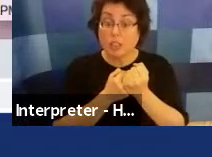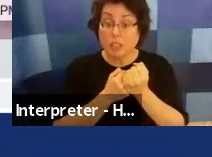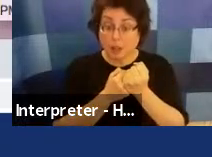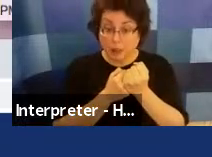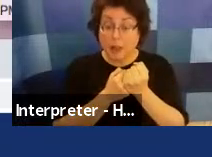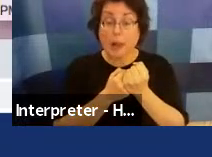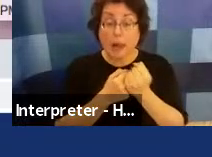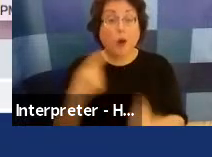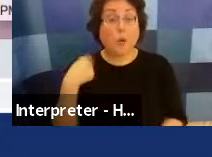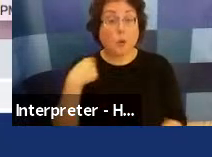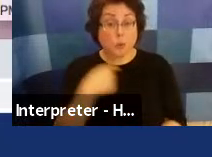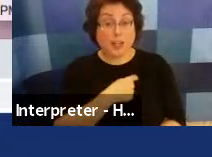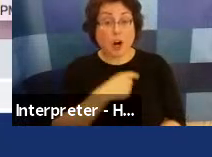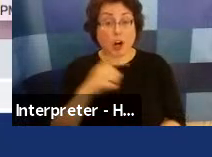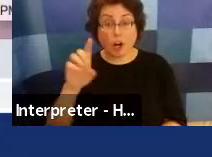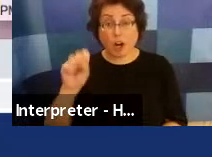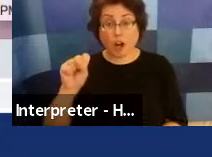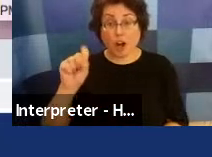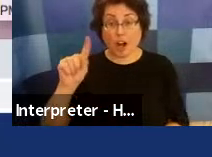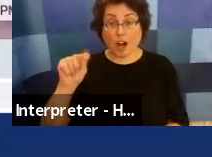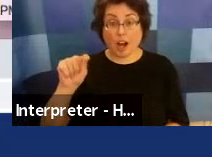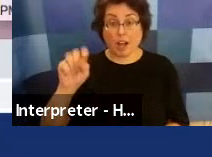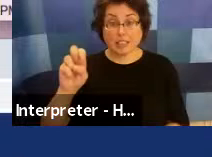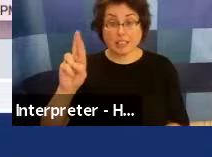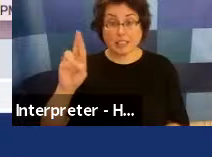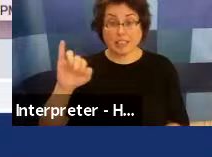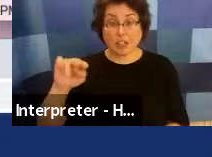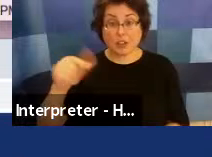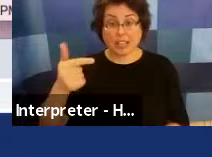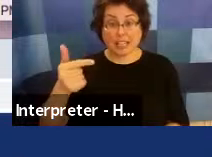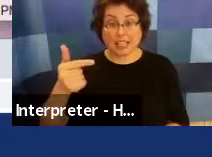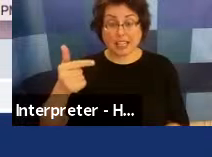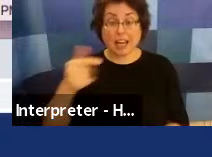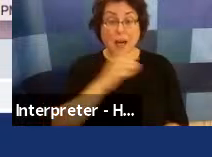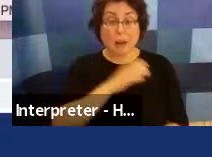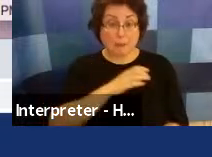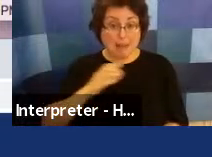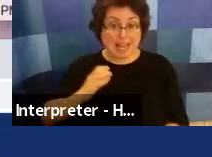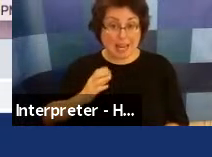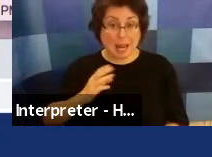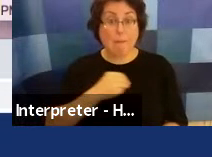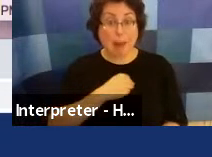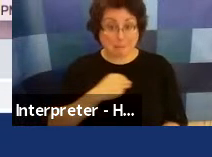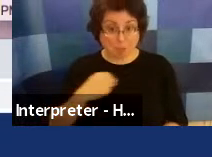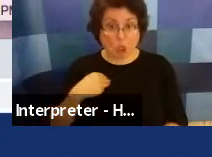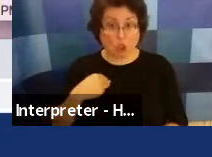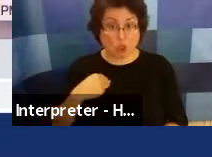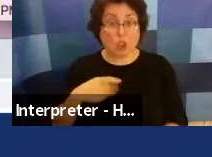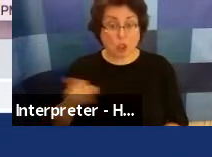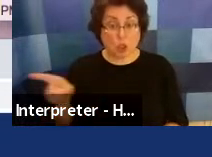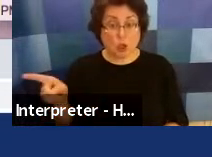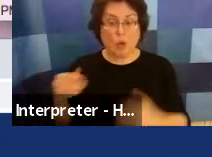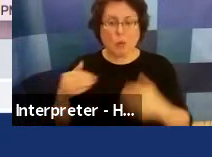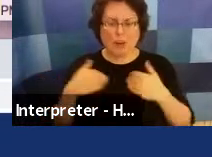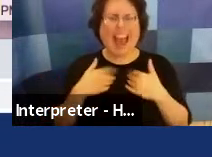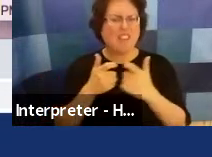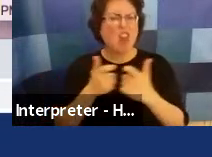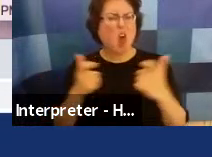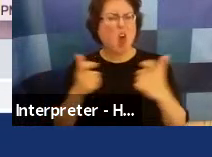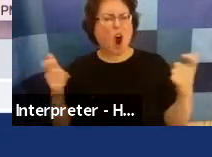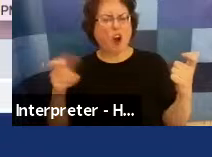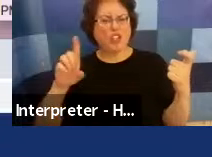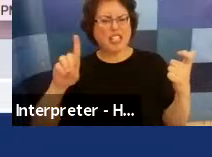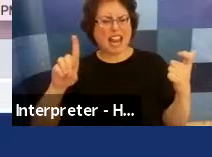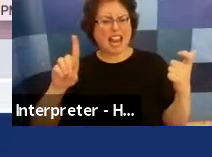our steering committee members are considered our members, but we have a large database of